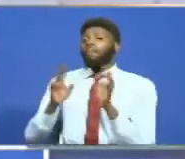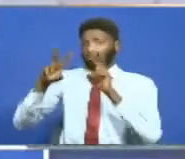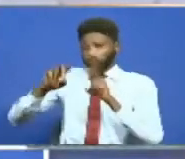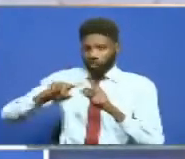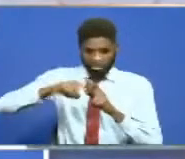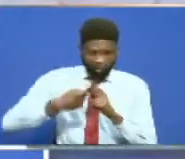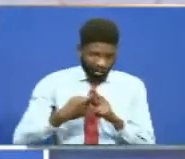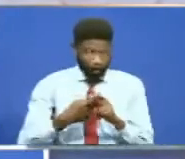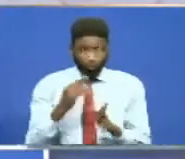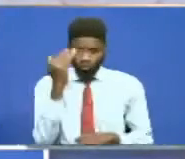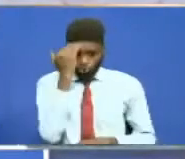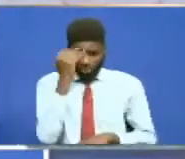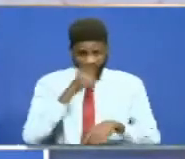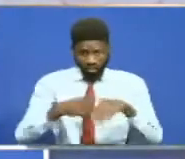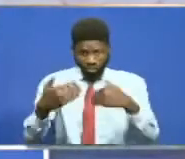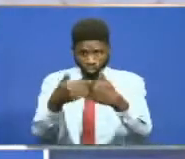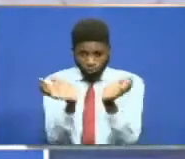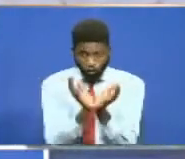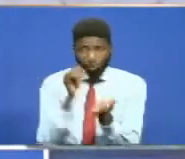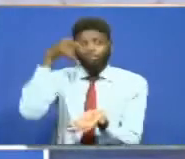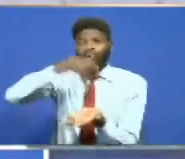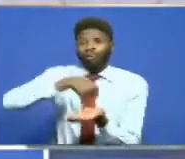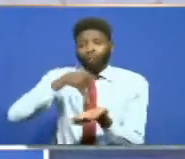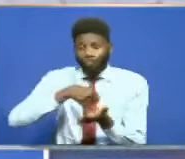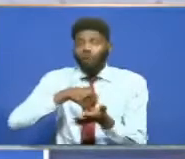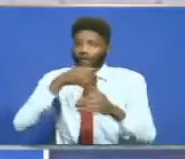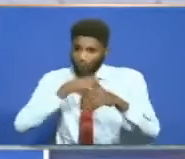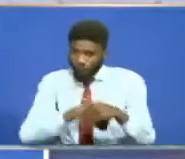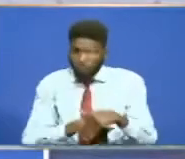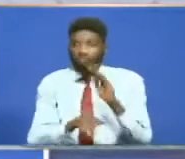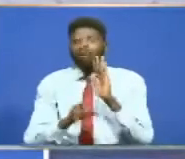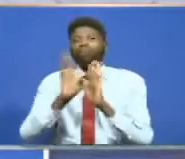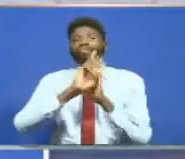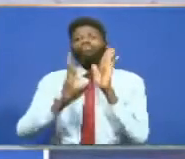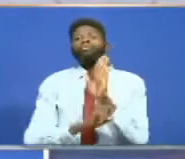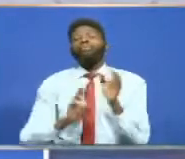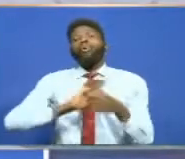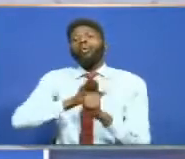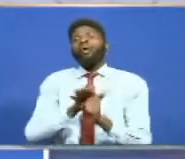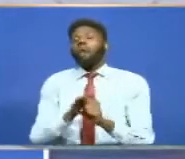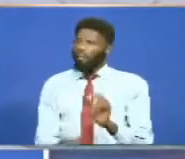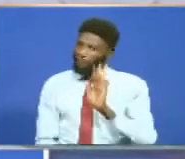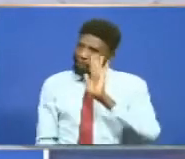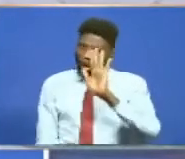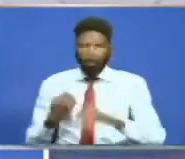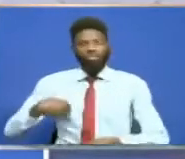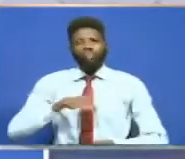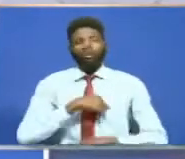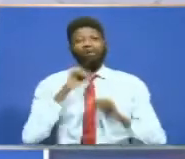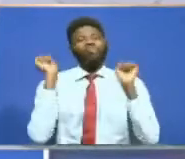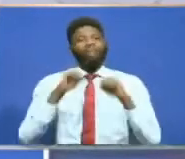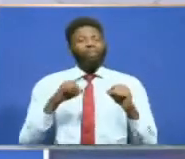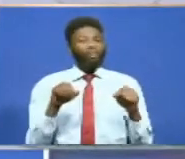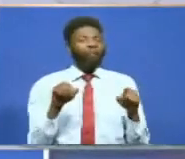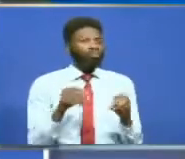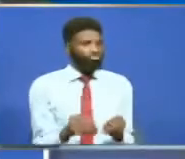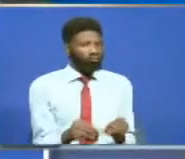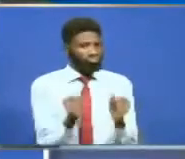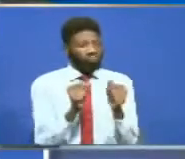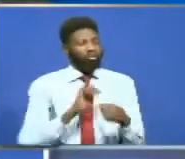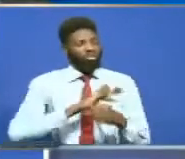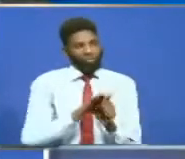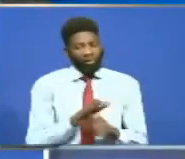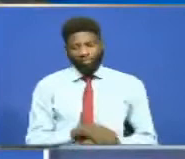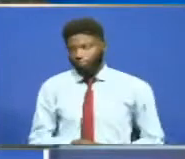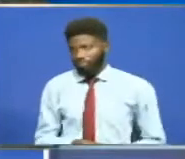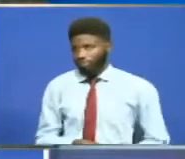only through community involvement in observing preventive precautions that we can defeat this scourge.